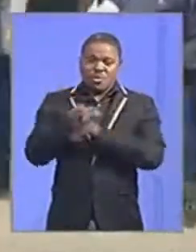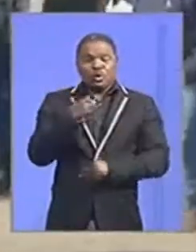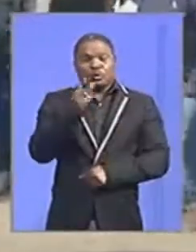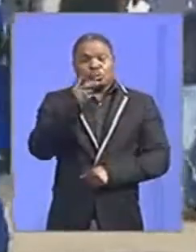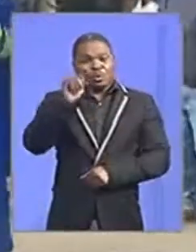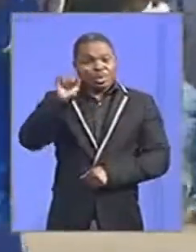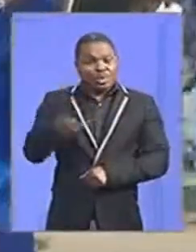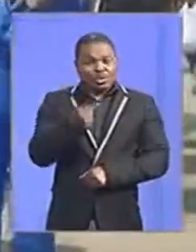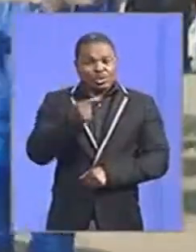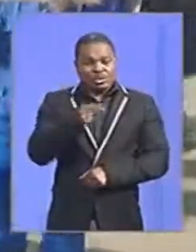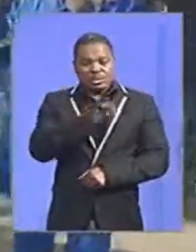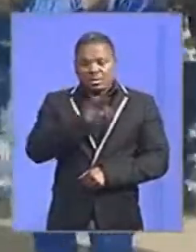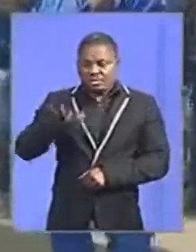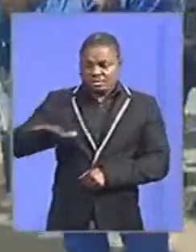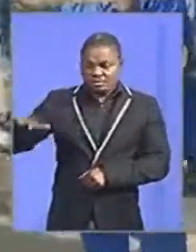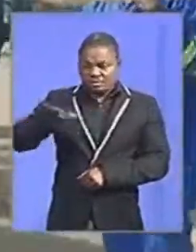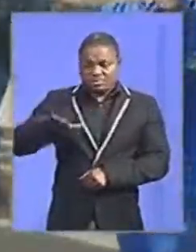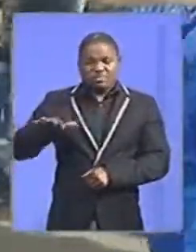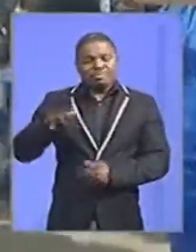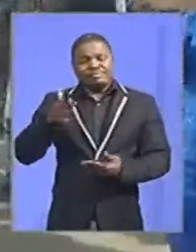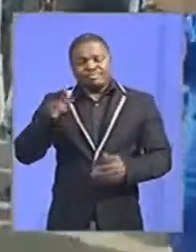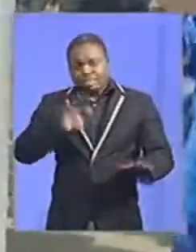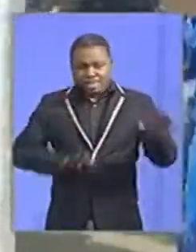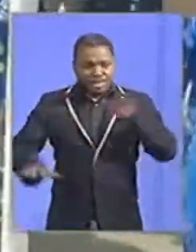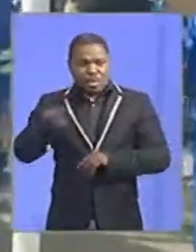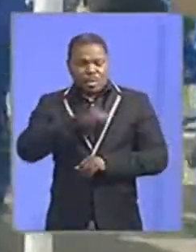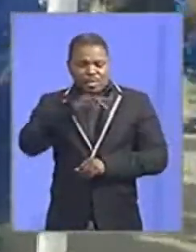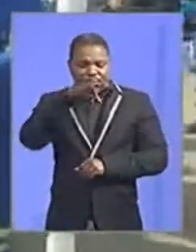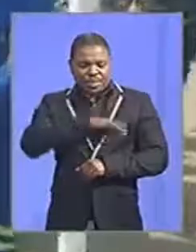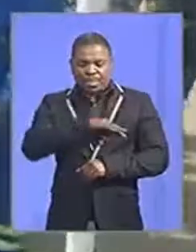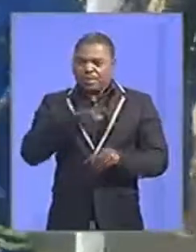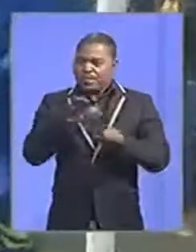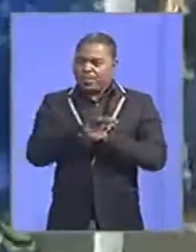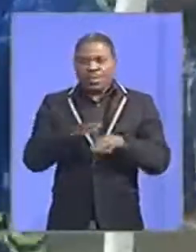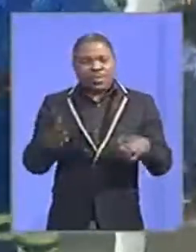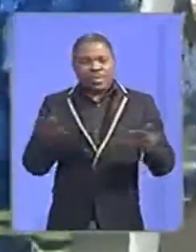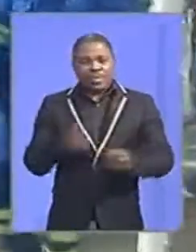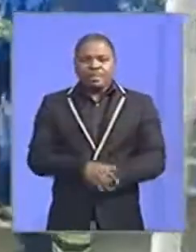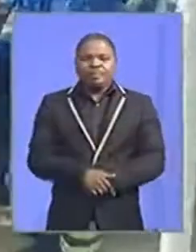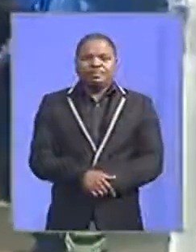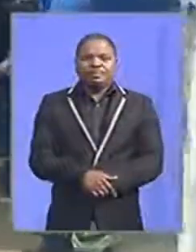lekala lena le aparetsweng ke mathata a ditjhelete ba sa fumane meputso ya bona e felletseng.